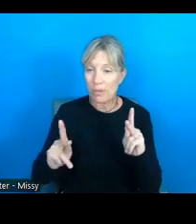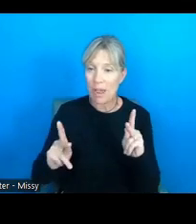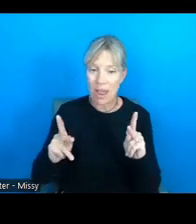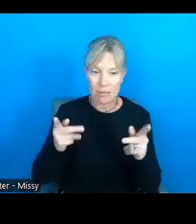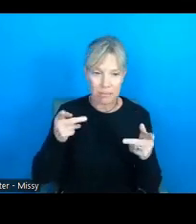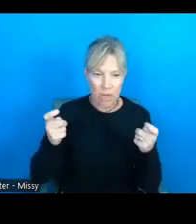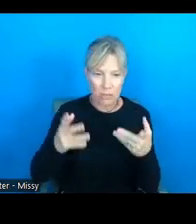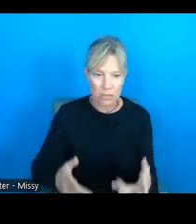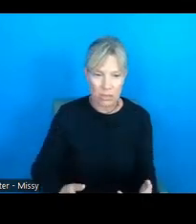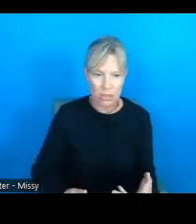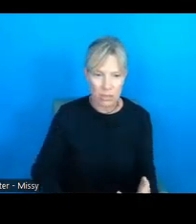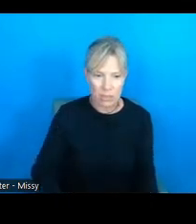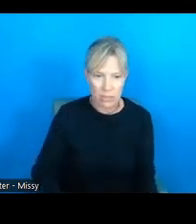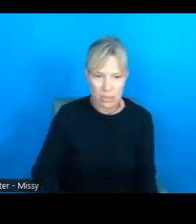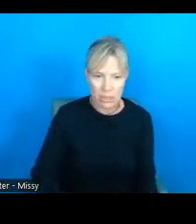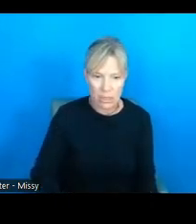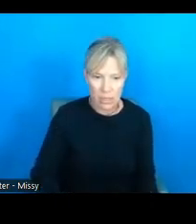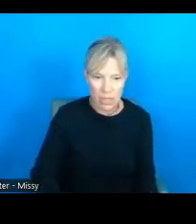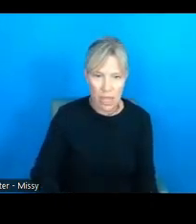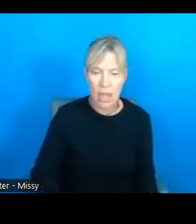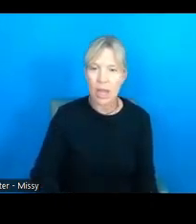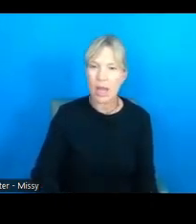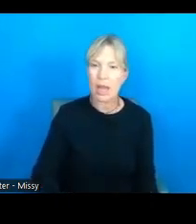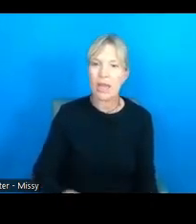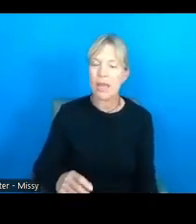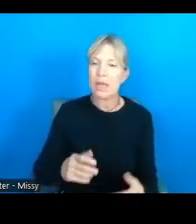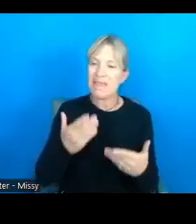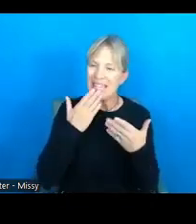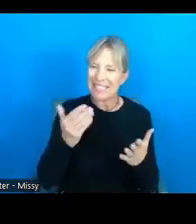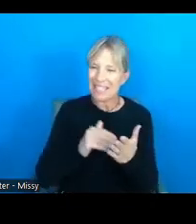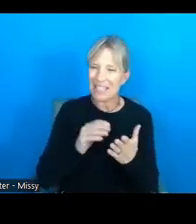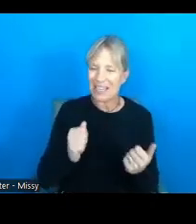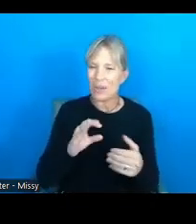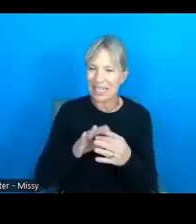moderators to please save your chat if you received any direct messages. Thanks again, and you may now disconnect.